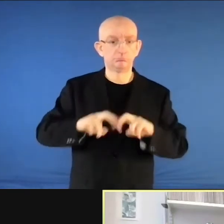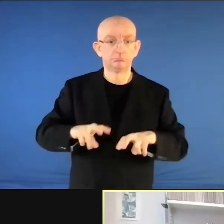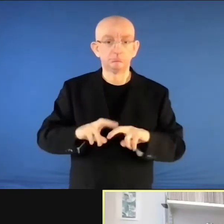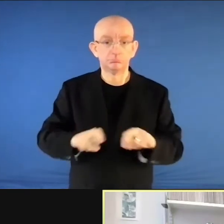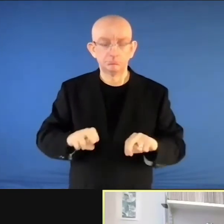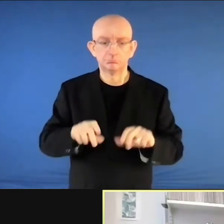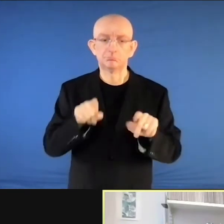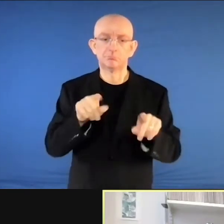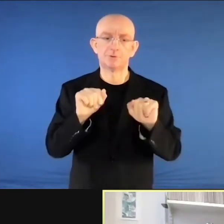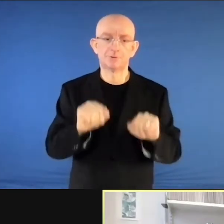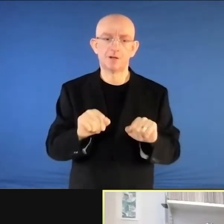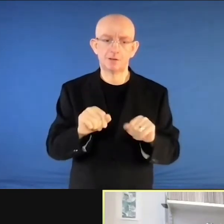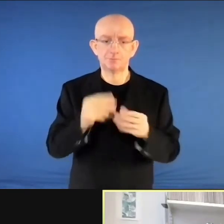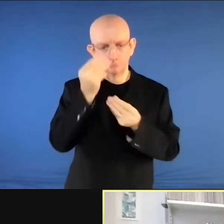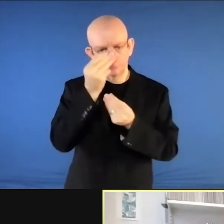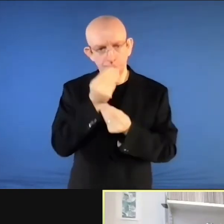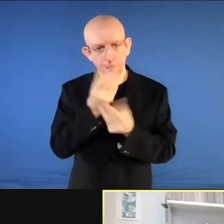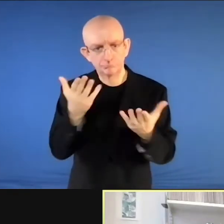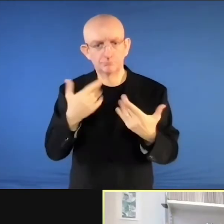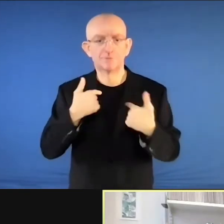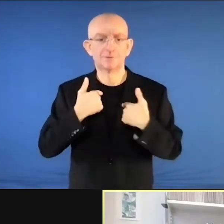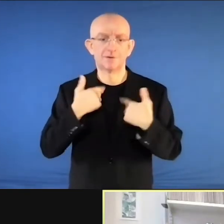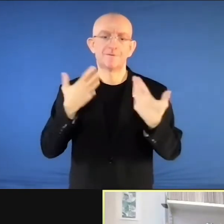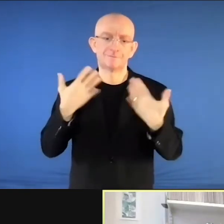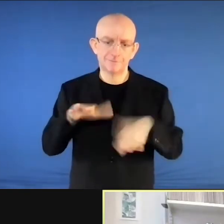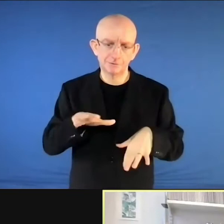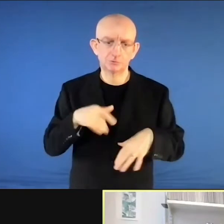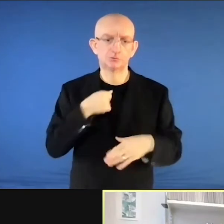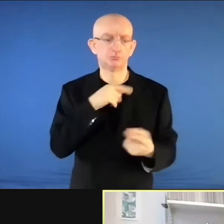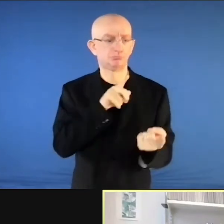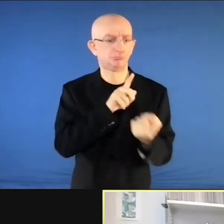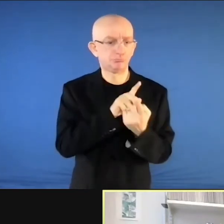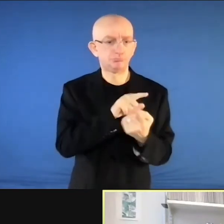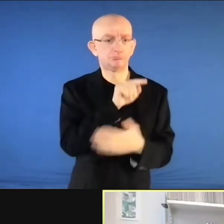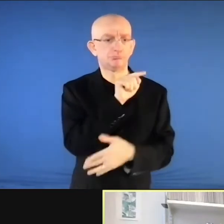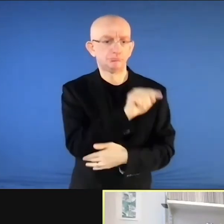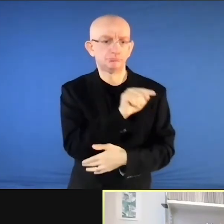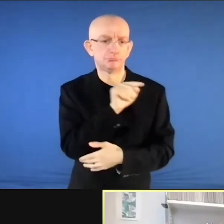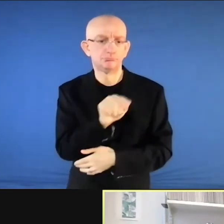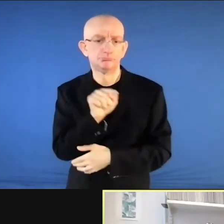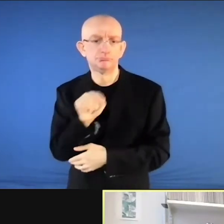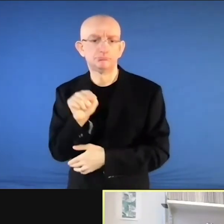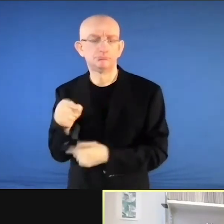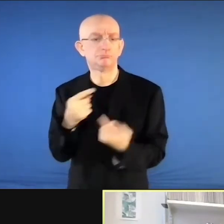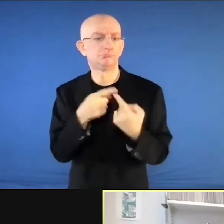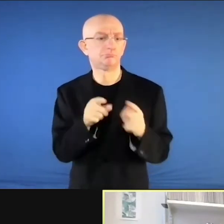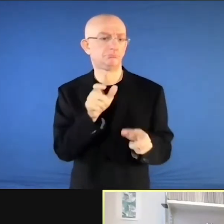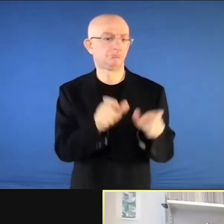the variety of people you meet. So in other words, all research develops as you go along.